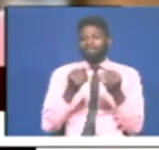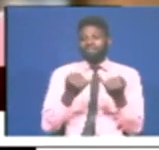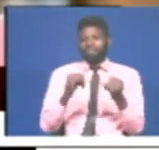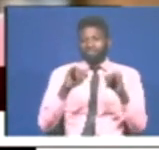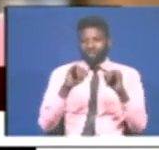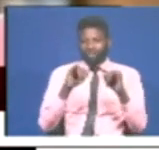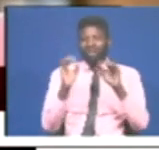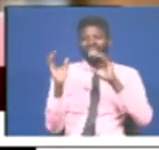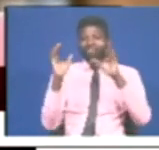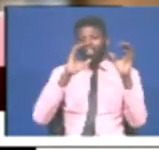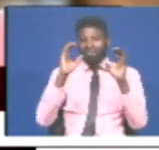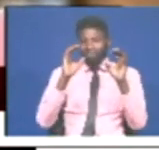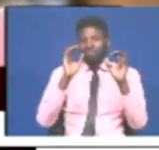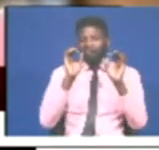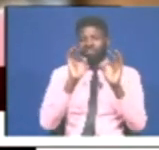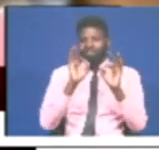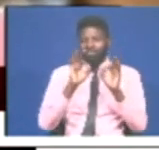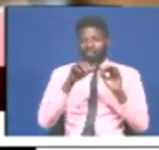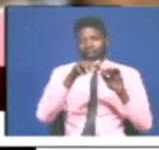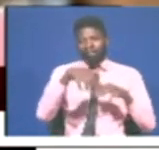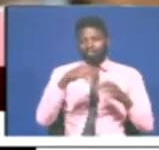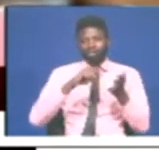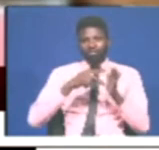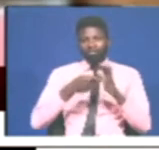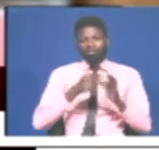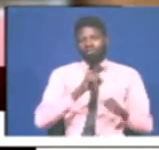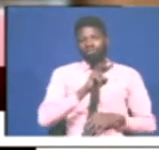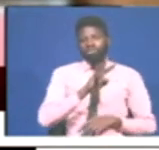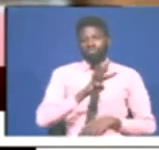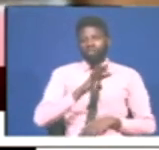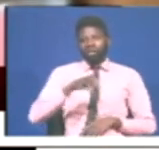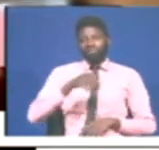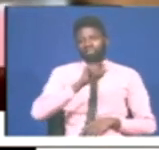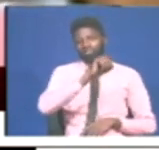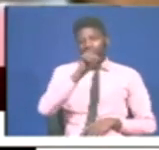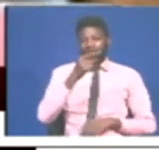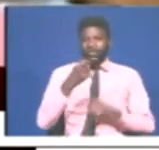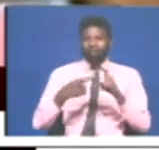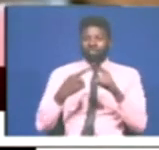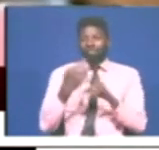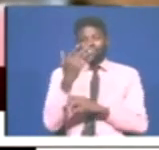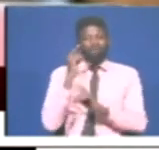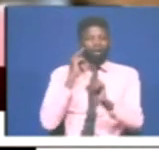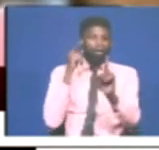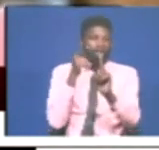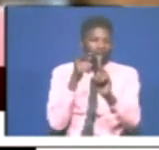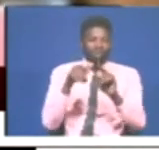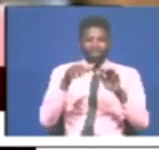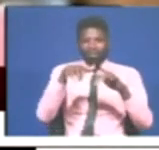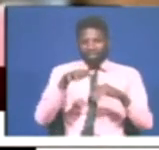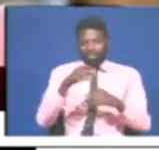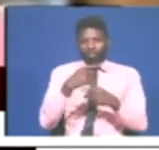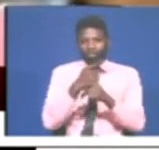Agricultural Project in 24 counties over a five-year period, with the objective of increasing agricultural productivity